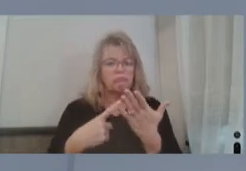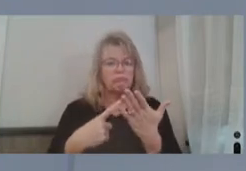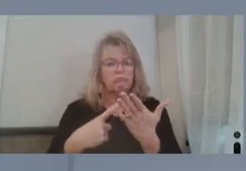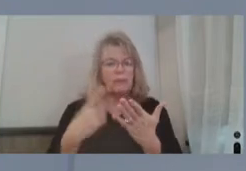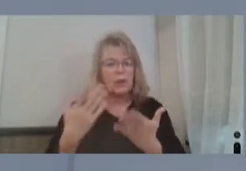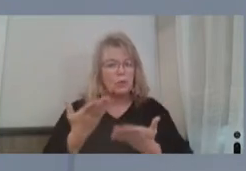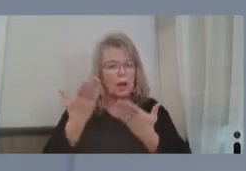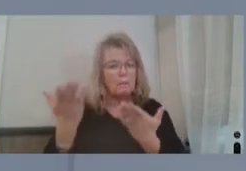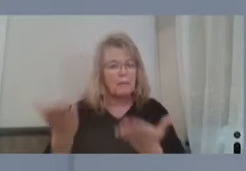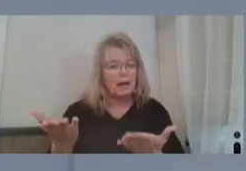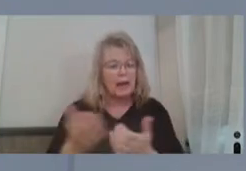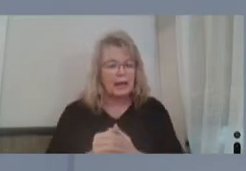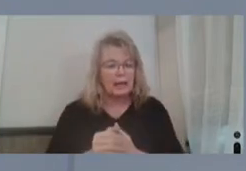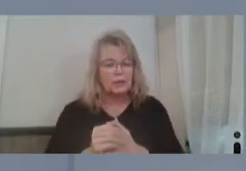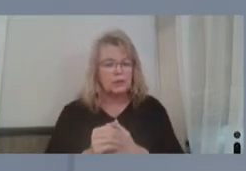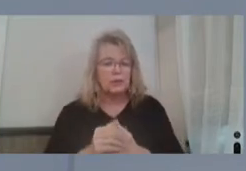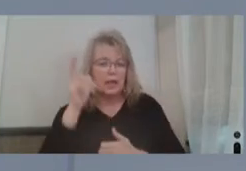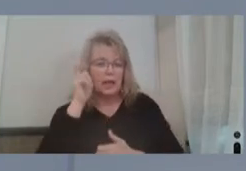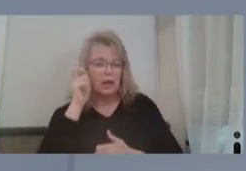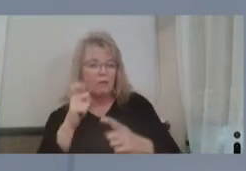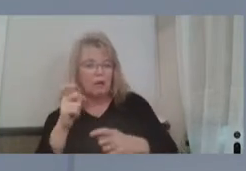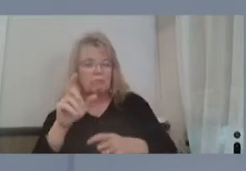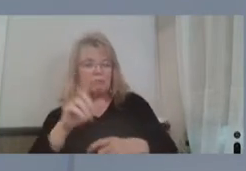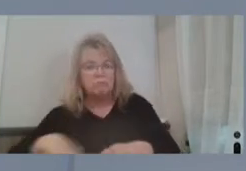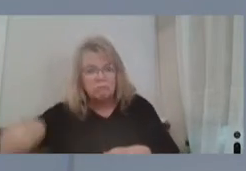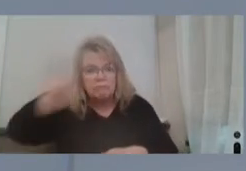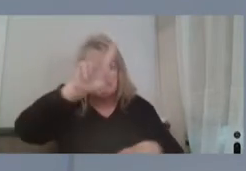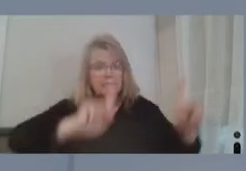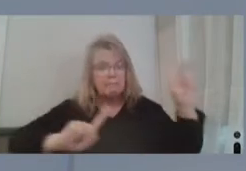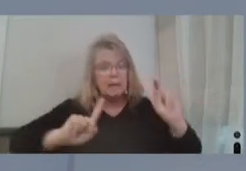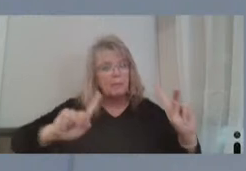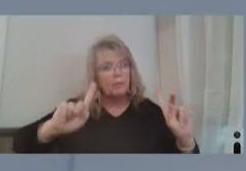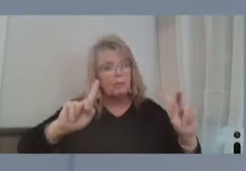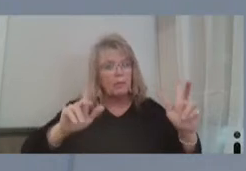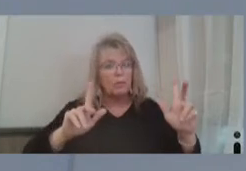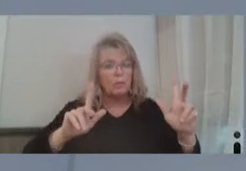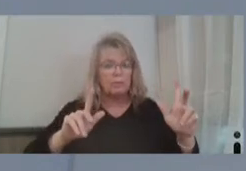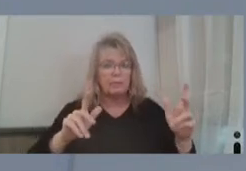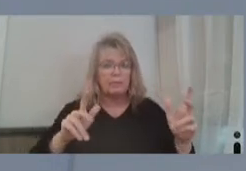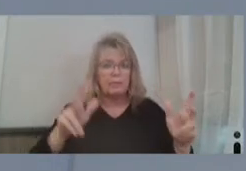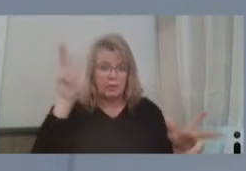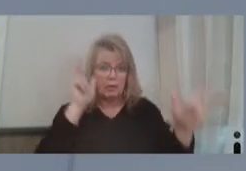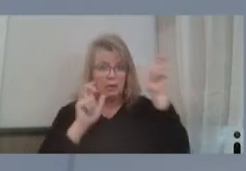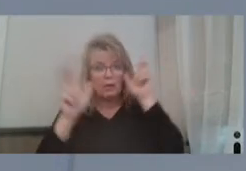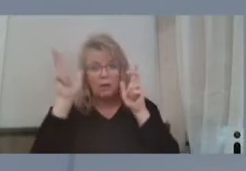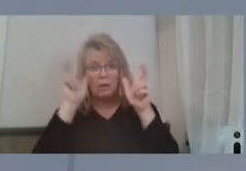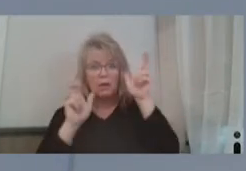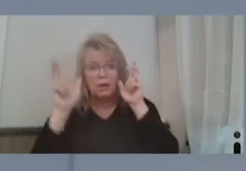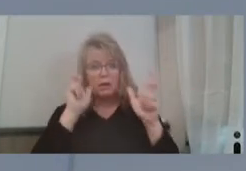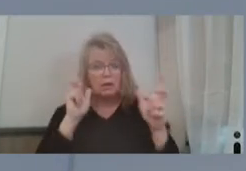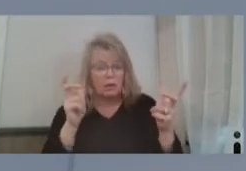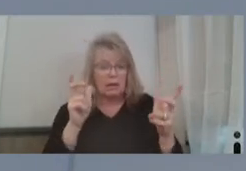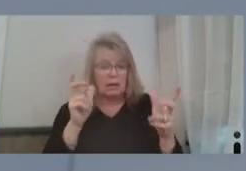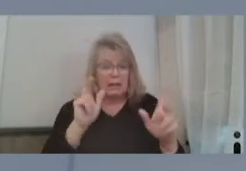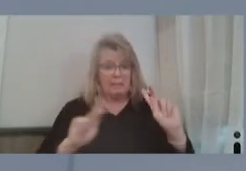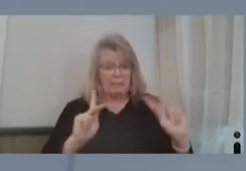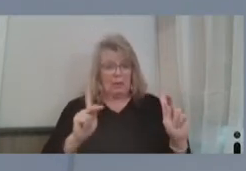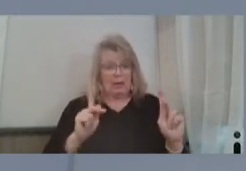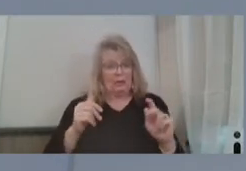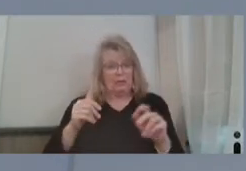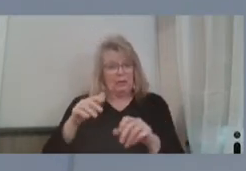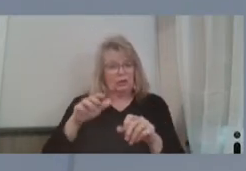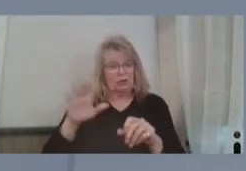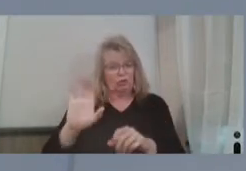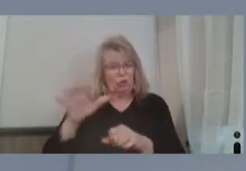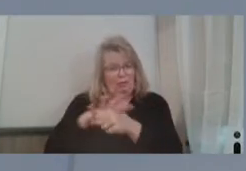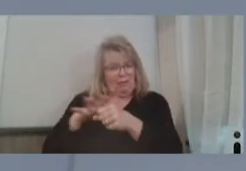recommendation and hearing from the public as well, what we're hearing the public here in Charlotte say. Thank you, Madam Mayor.